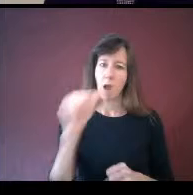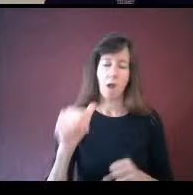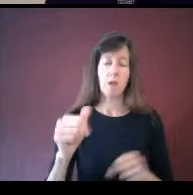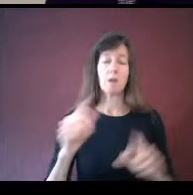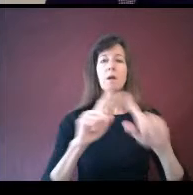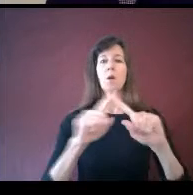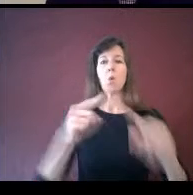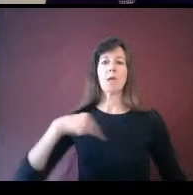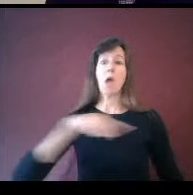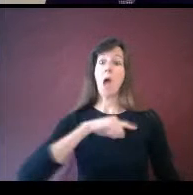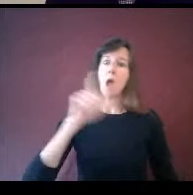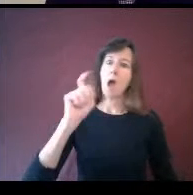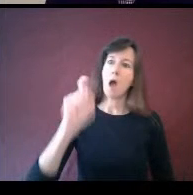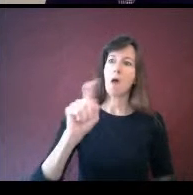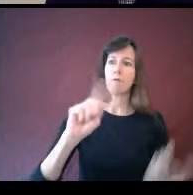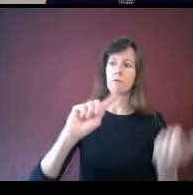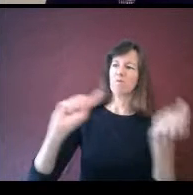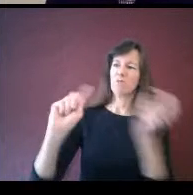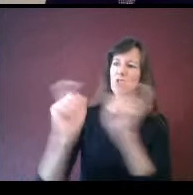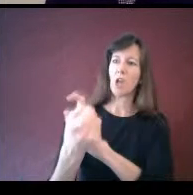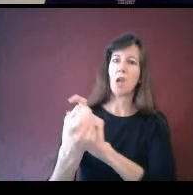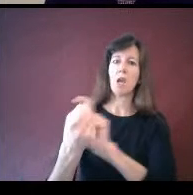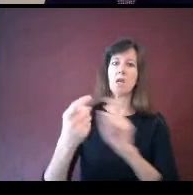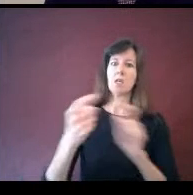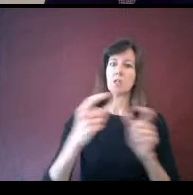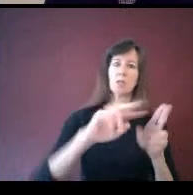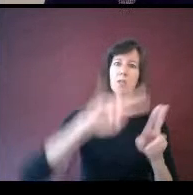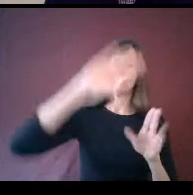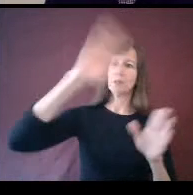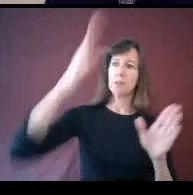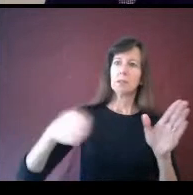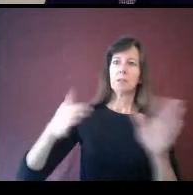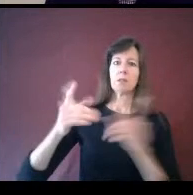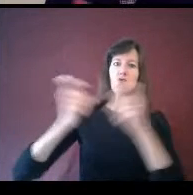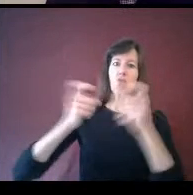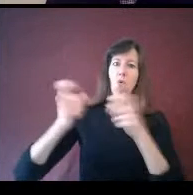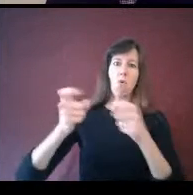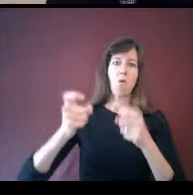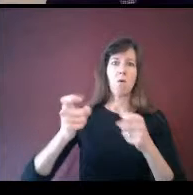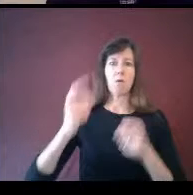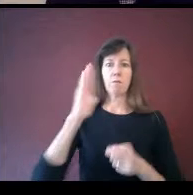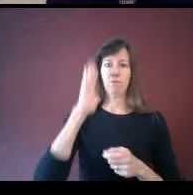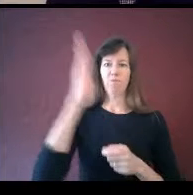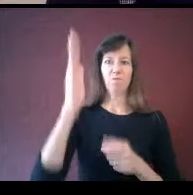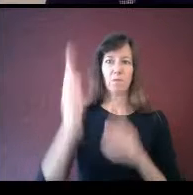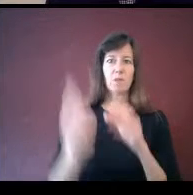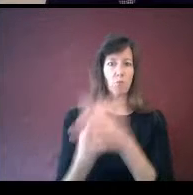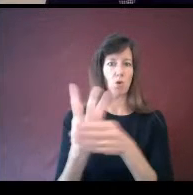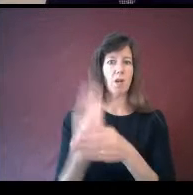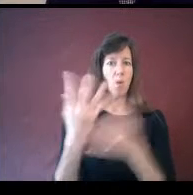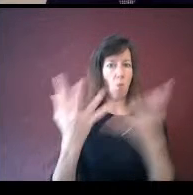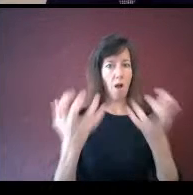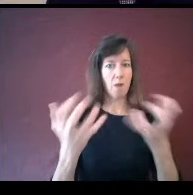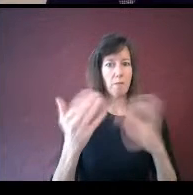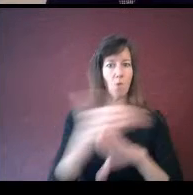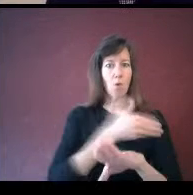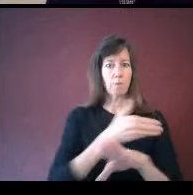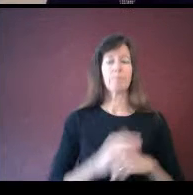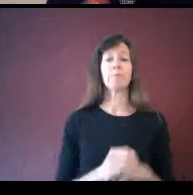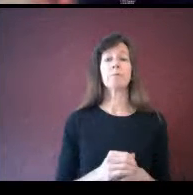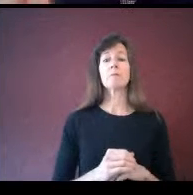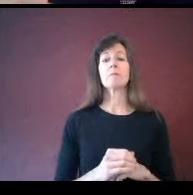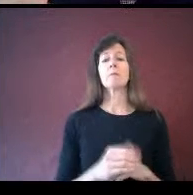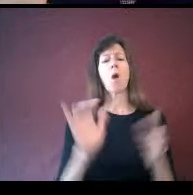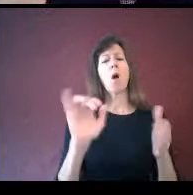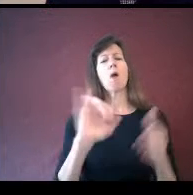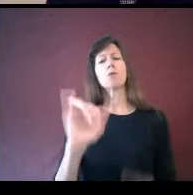under control as we head into the spring. We are also seeing, and we'll talk about the numbers in a minute, hospitalizations increase